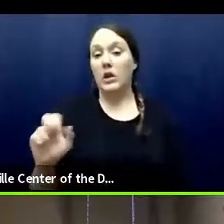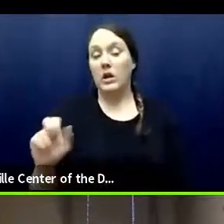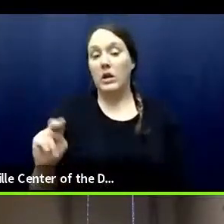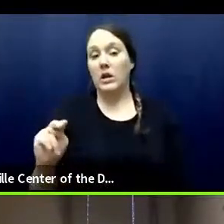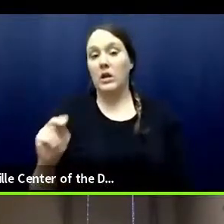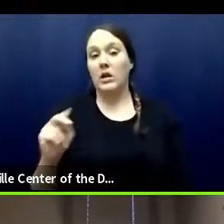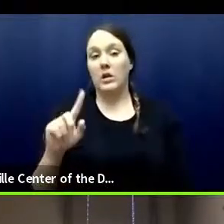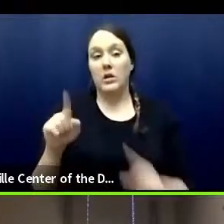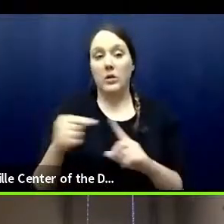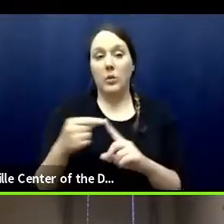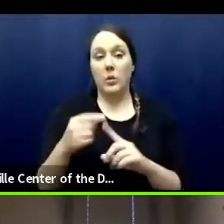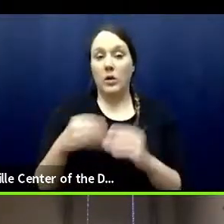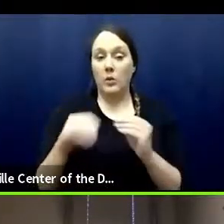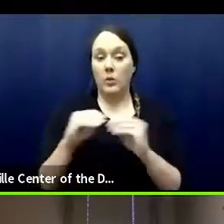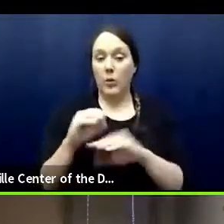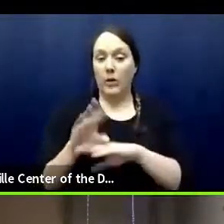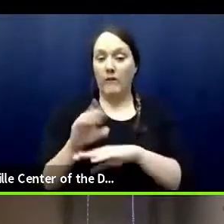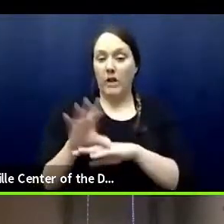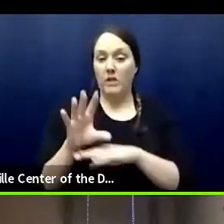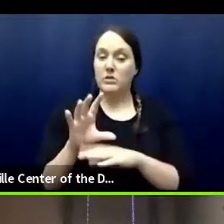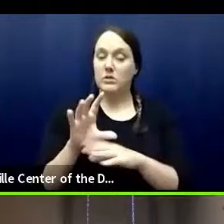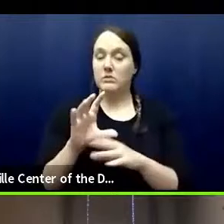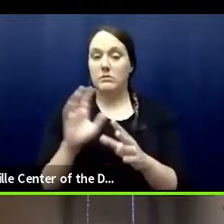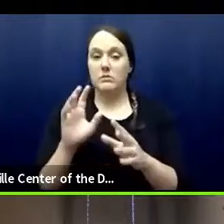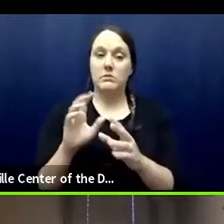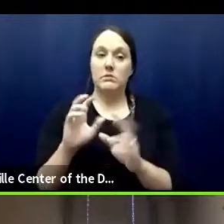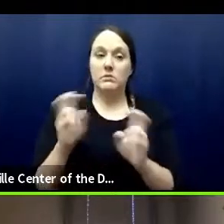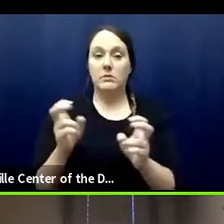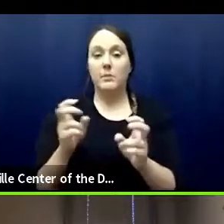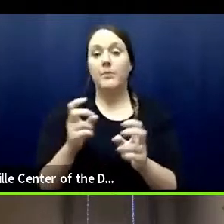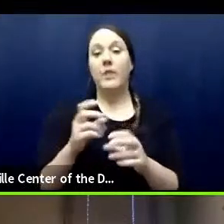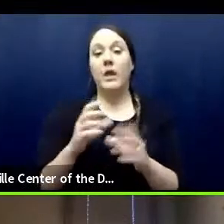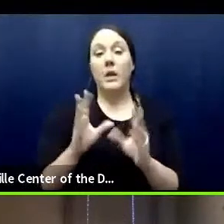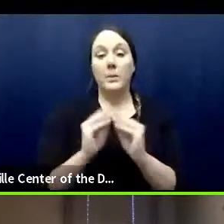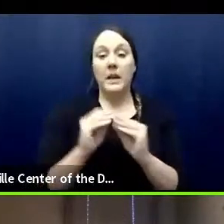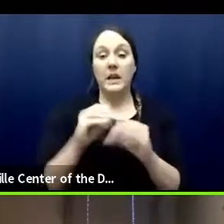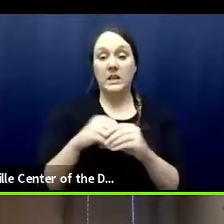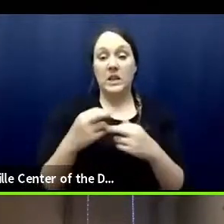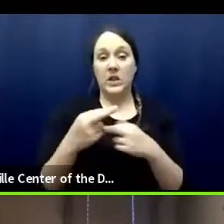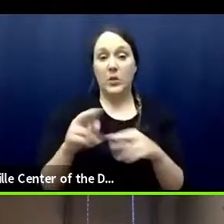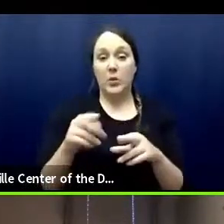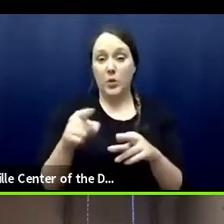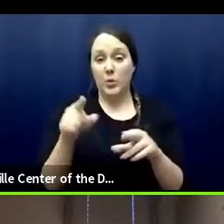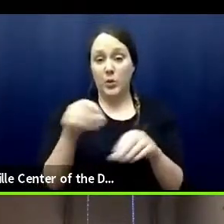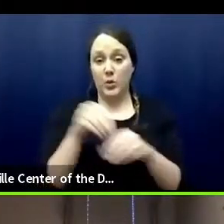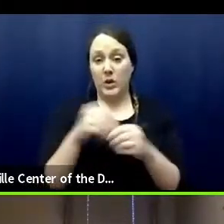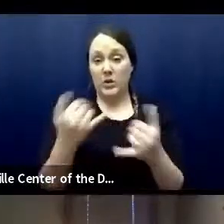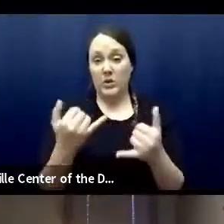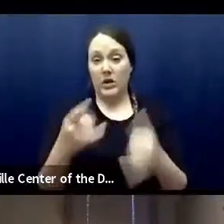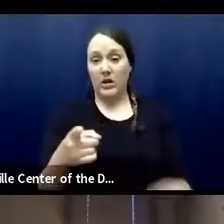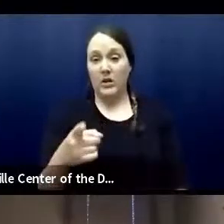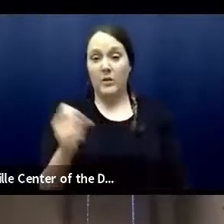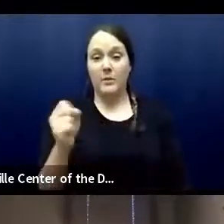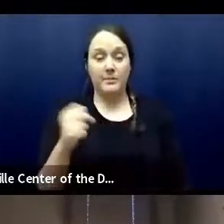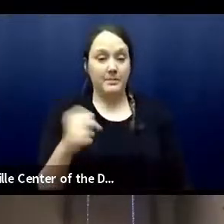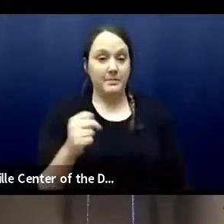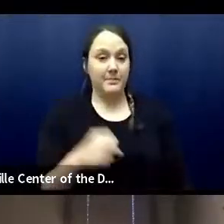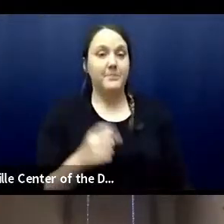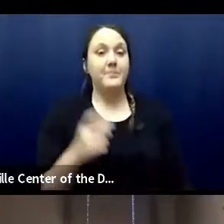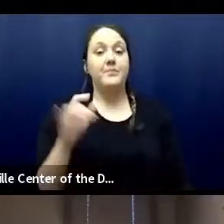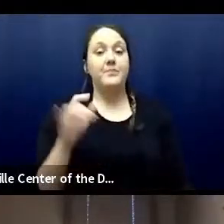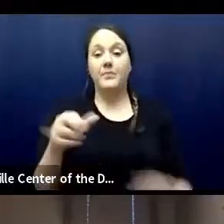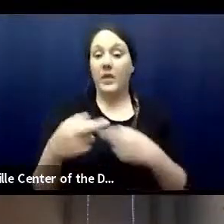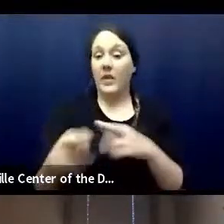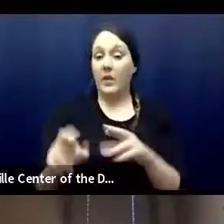more of an advisory capacity, had our meetings in the room that you're in right now. I think that's the room. Is that